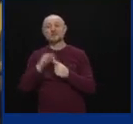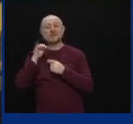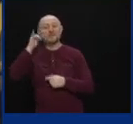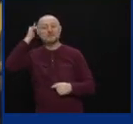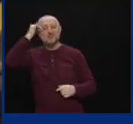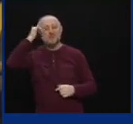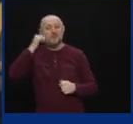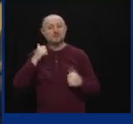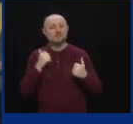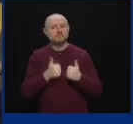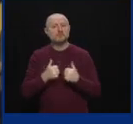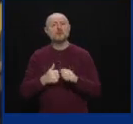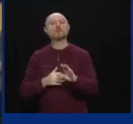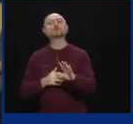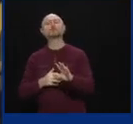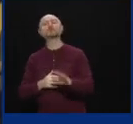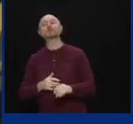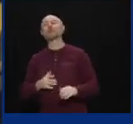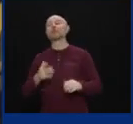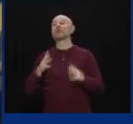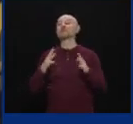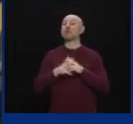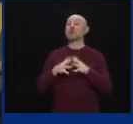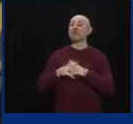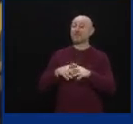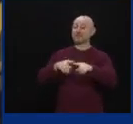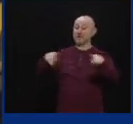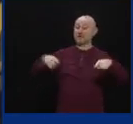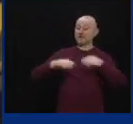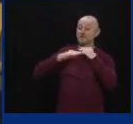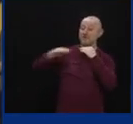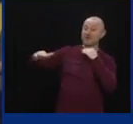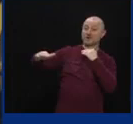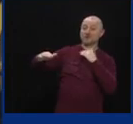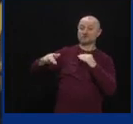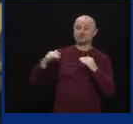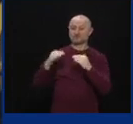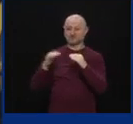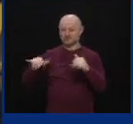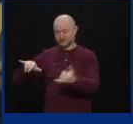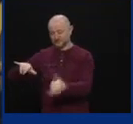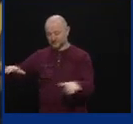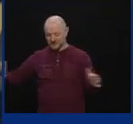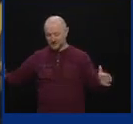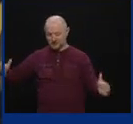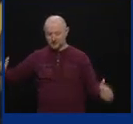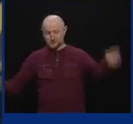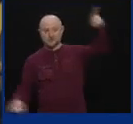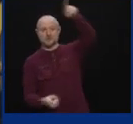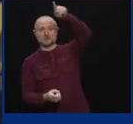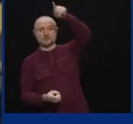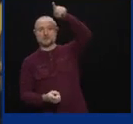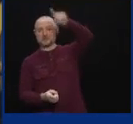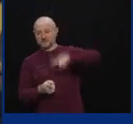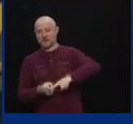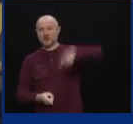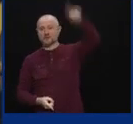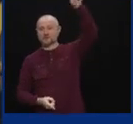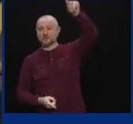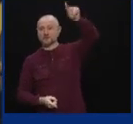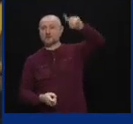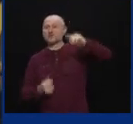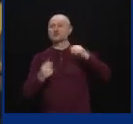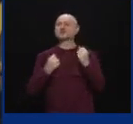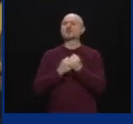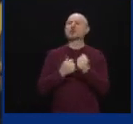Okay, watch, look how long that field is. That's how long the, someone from New England here? Okay, there's the door.